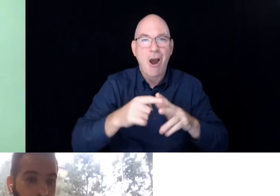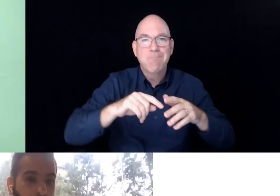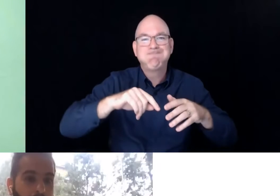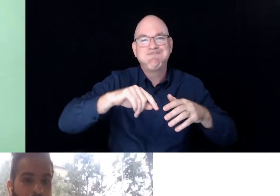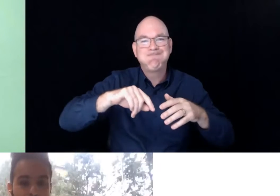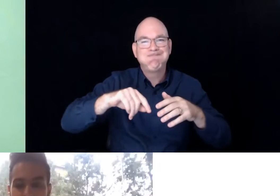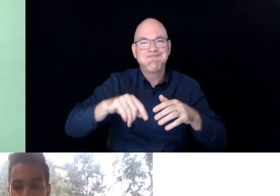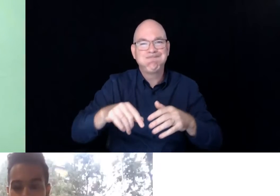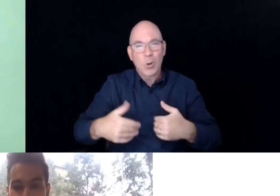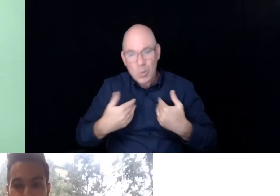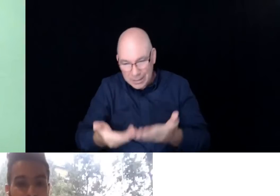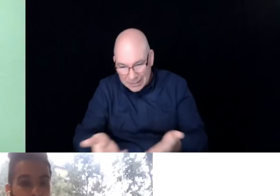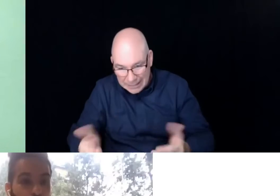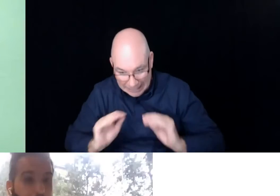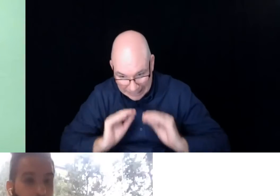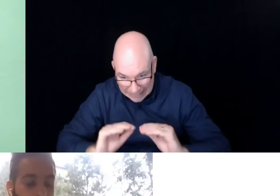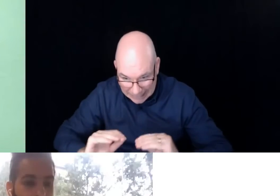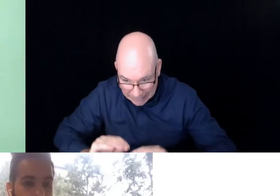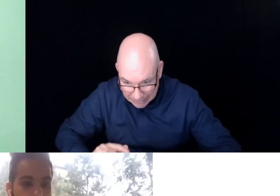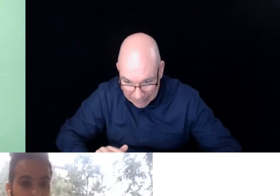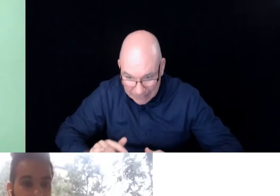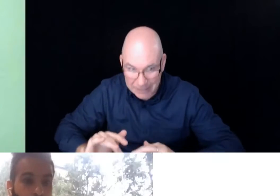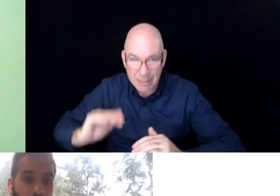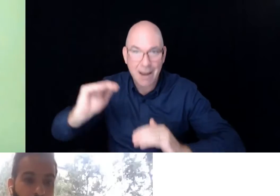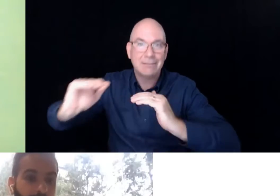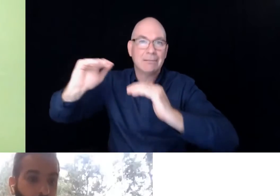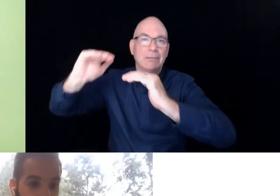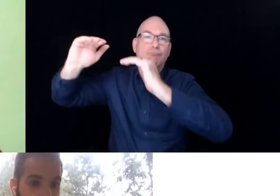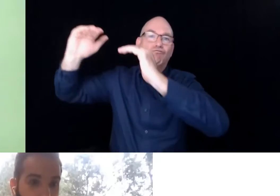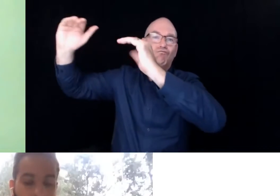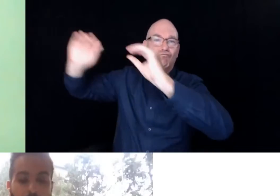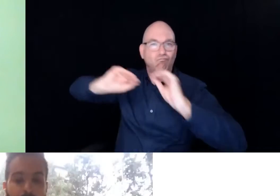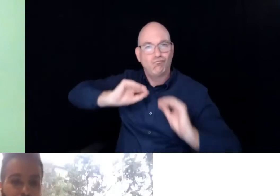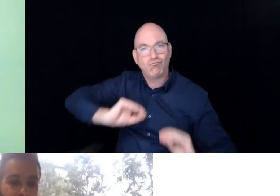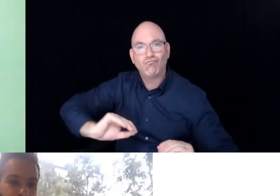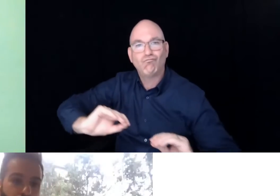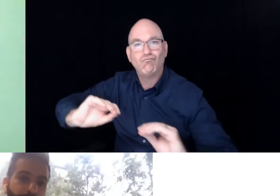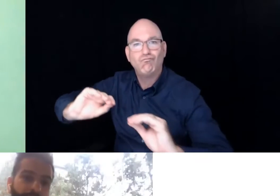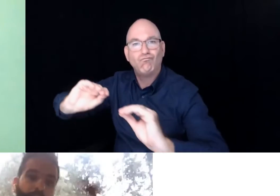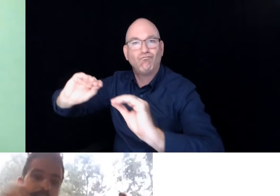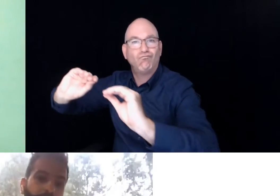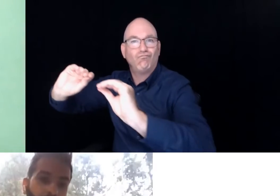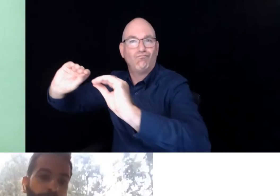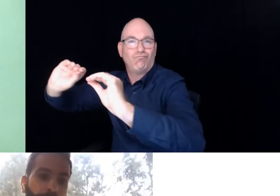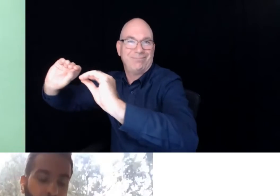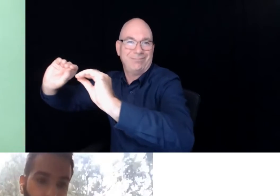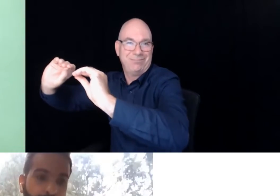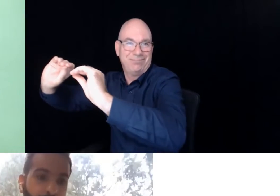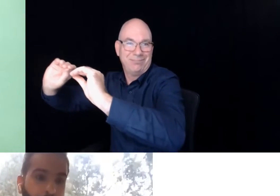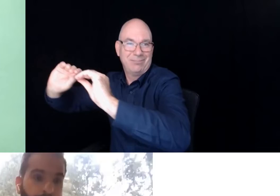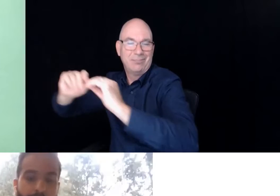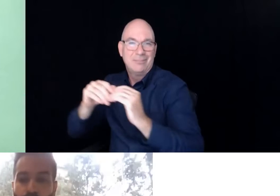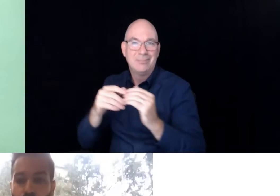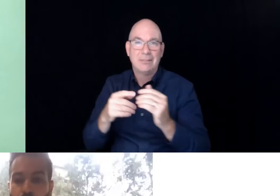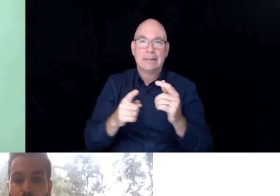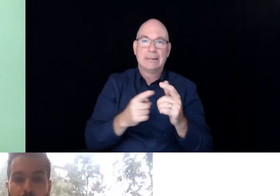educating youth, and to have more people standing on the right side of history. And after that, we start making